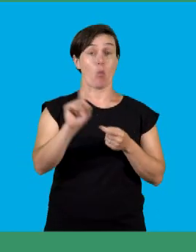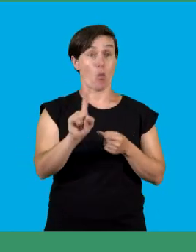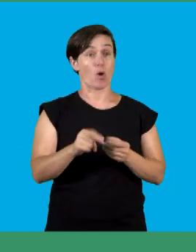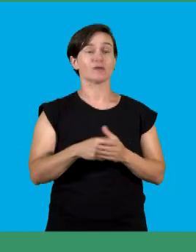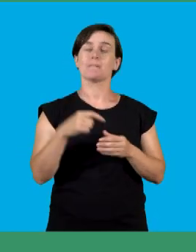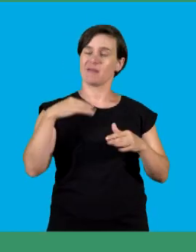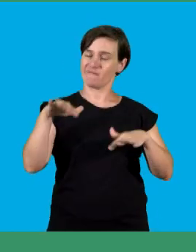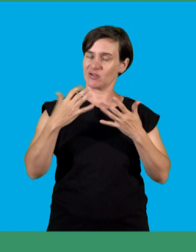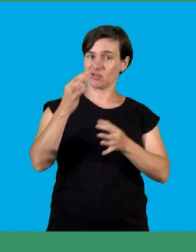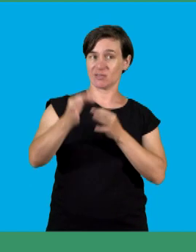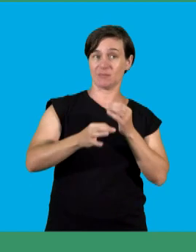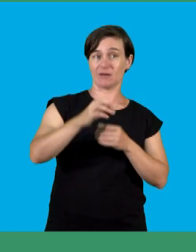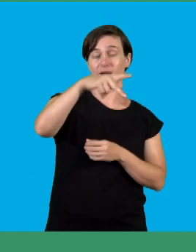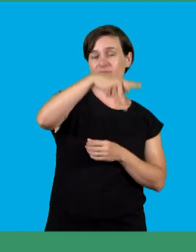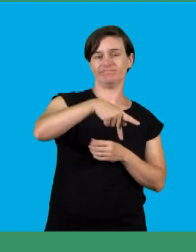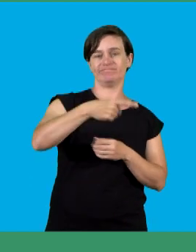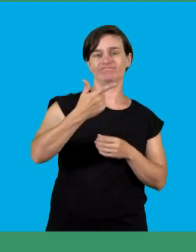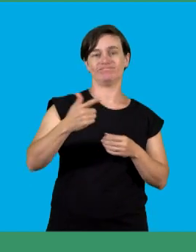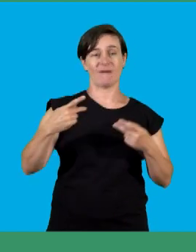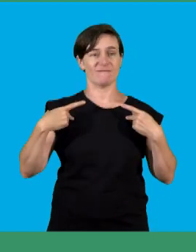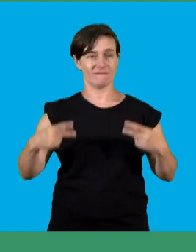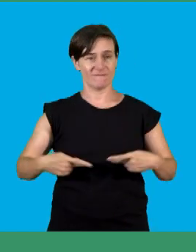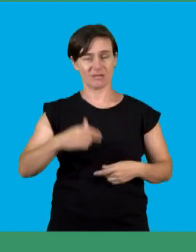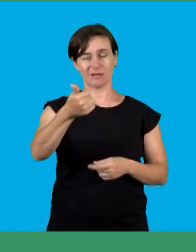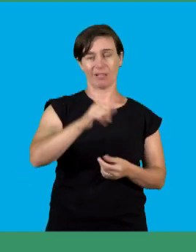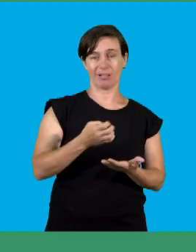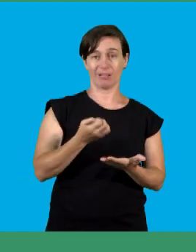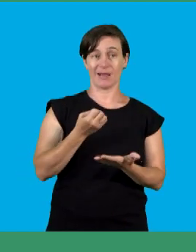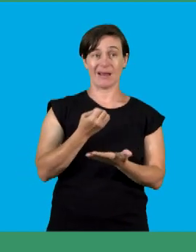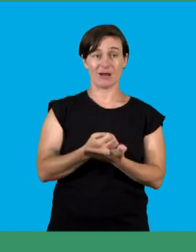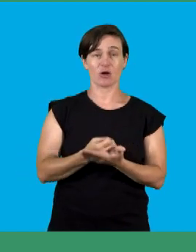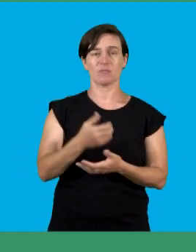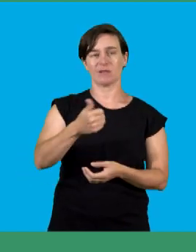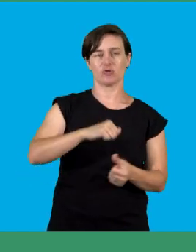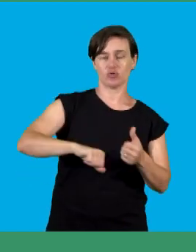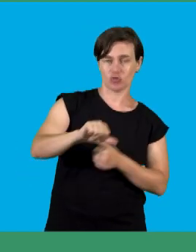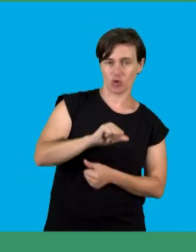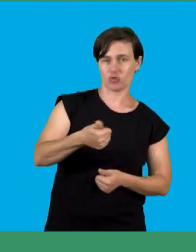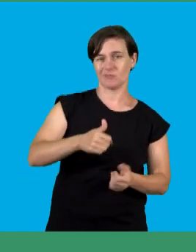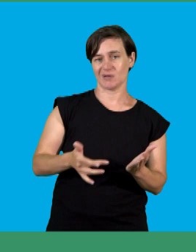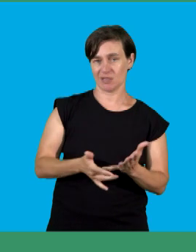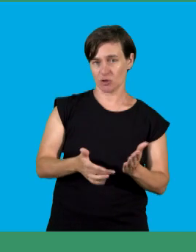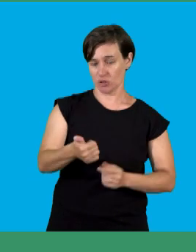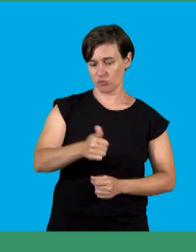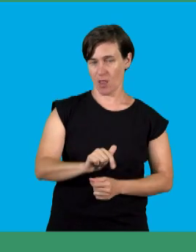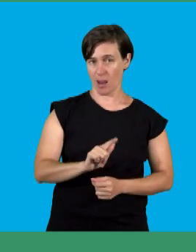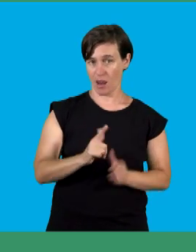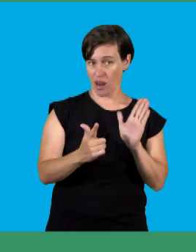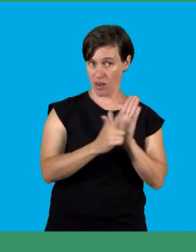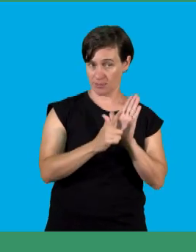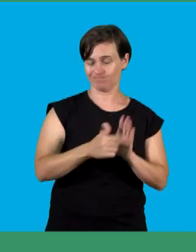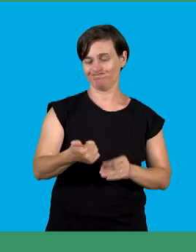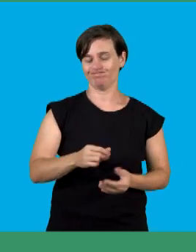I spoke about it. I said we've got physical, we've got economical, social, technological, legal, and environmental. I've given you